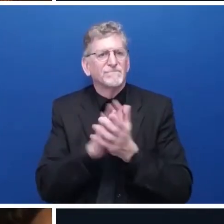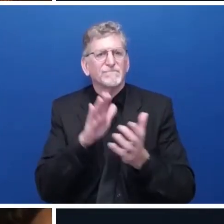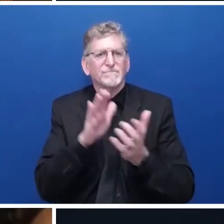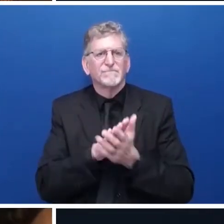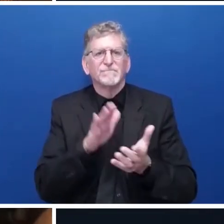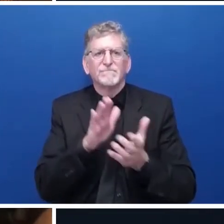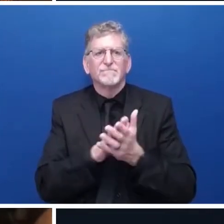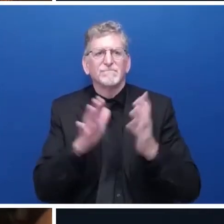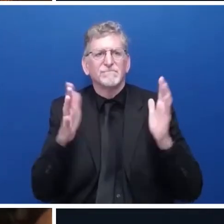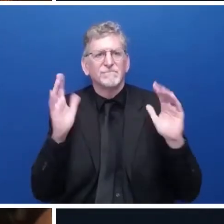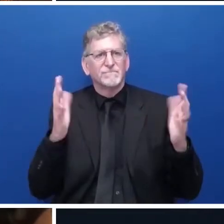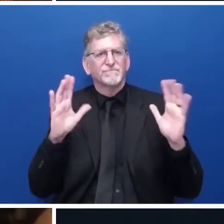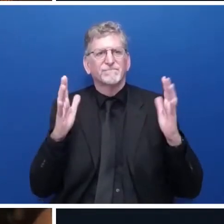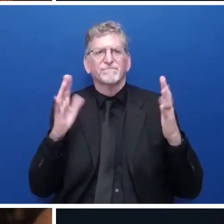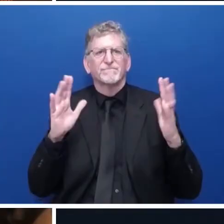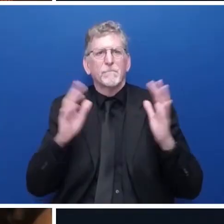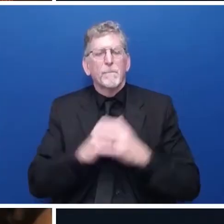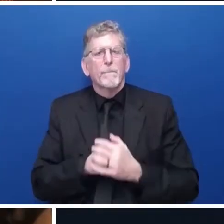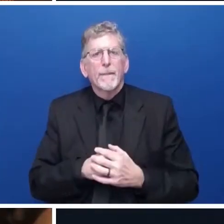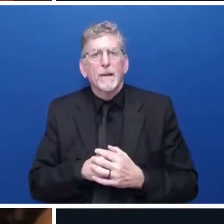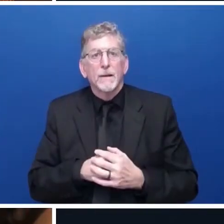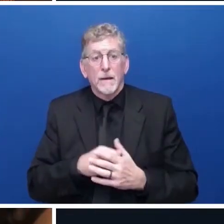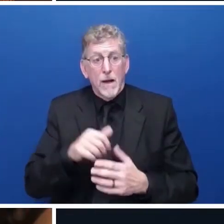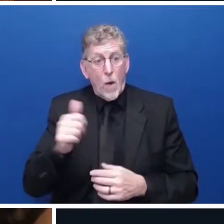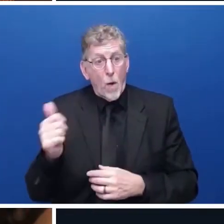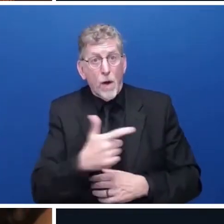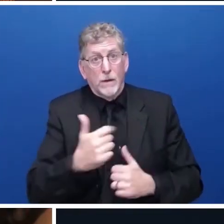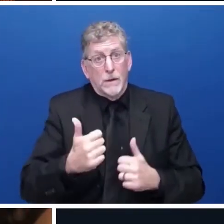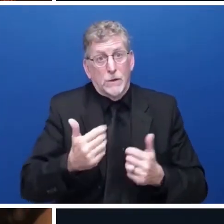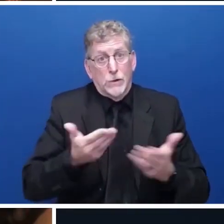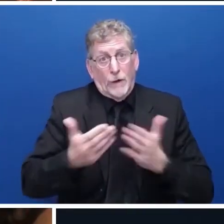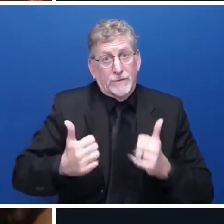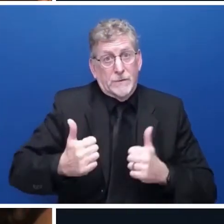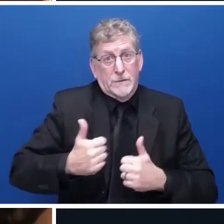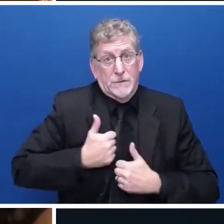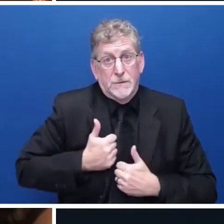And every service member recently received a warrior dividend of